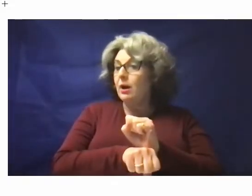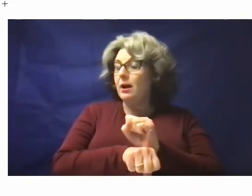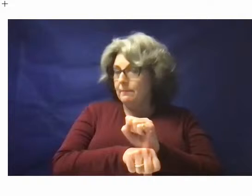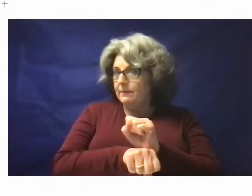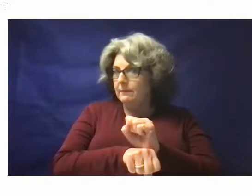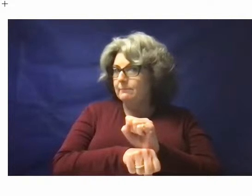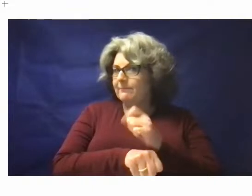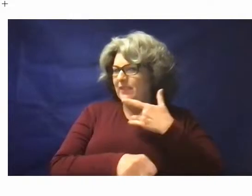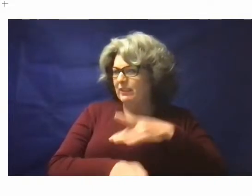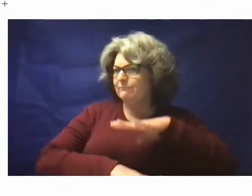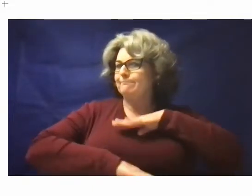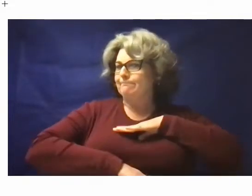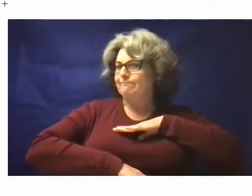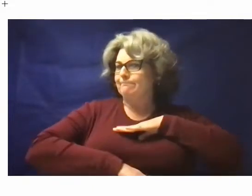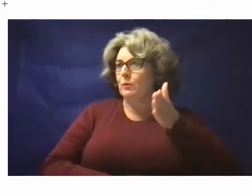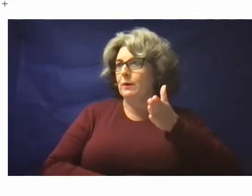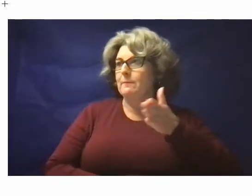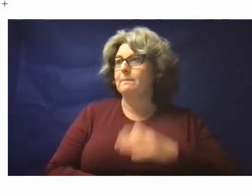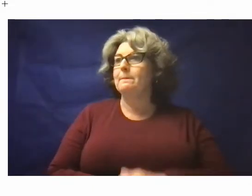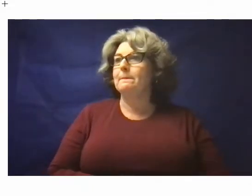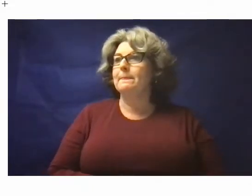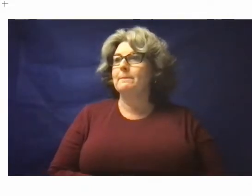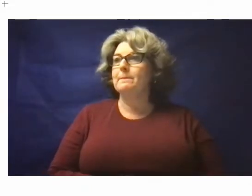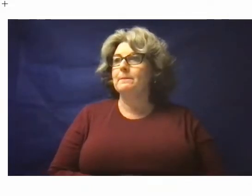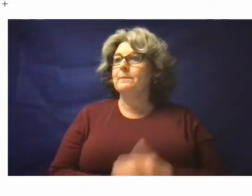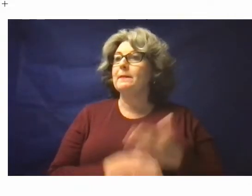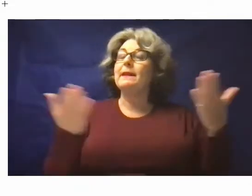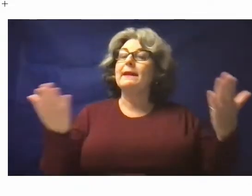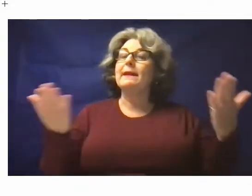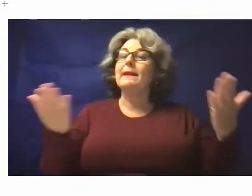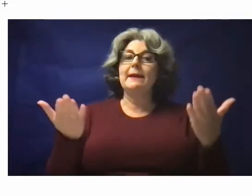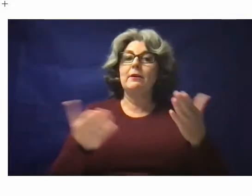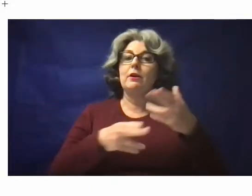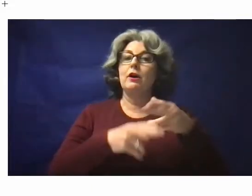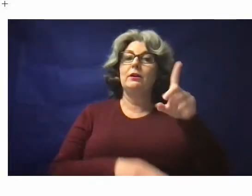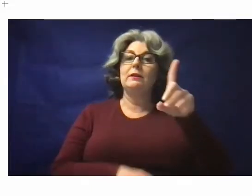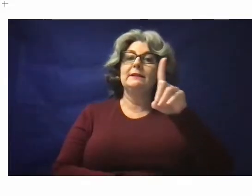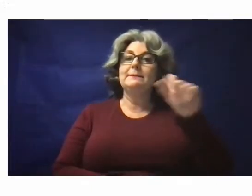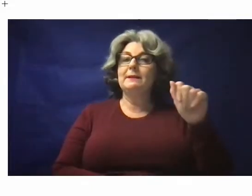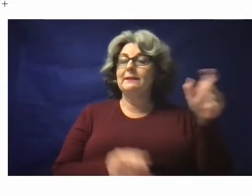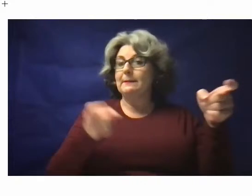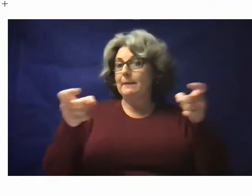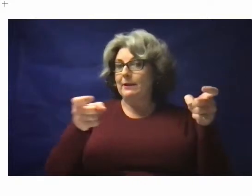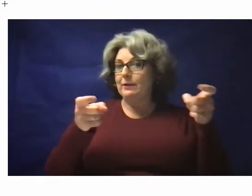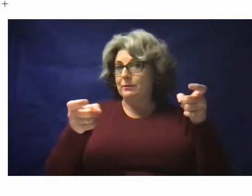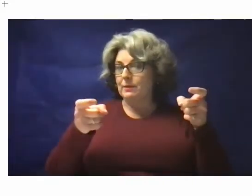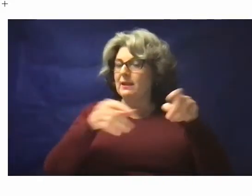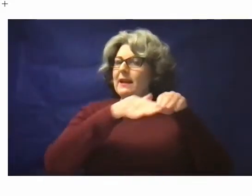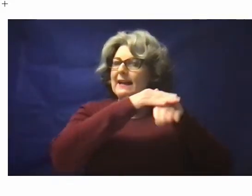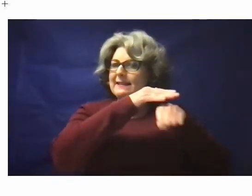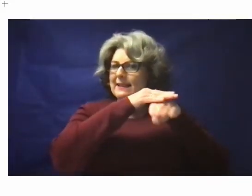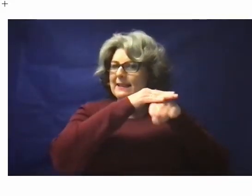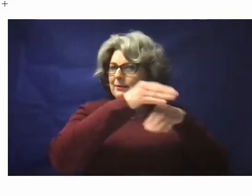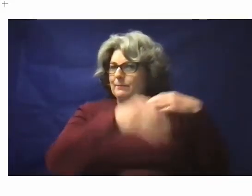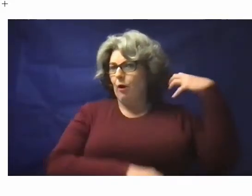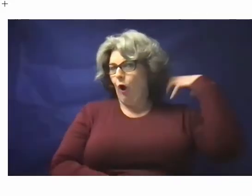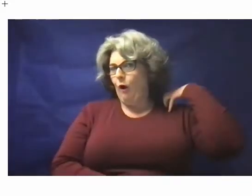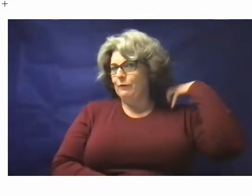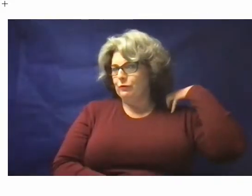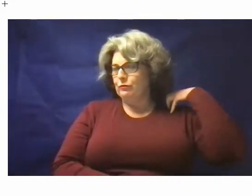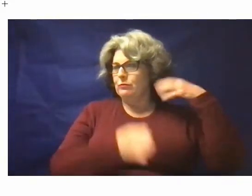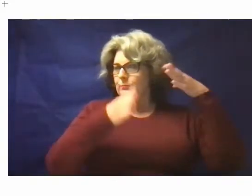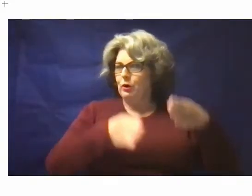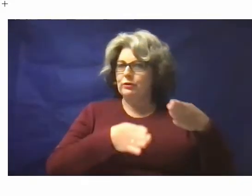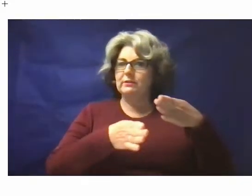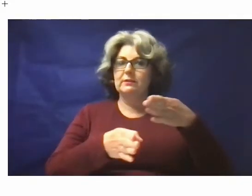way. At PSPC, we have a unit called Disability Management, and we have Accessibility Officer who will receive the